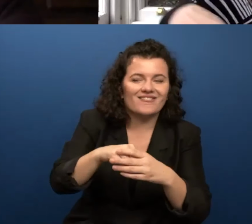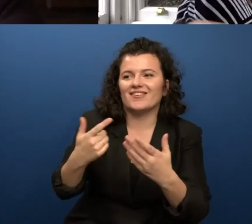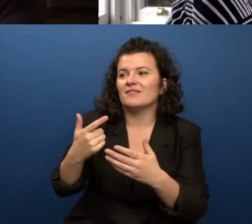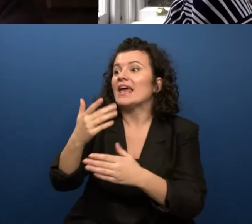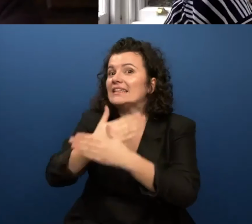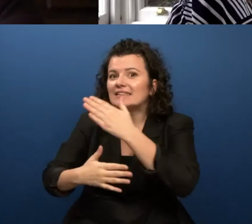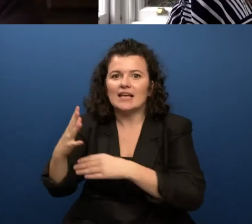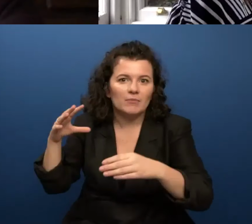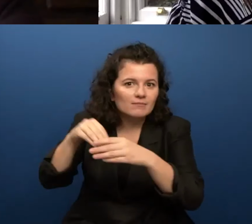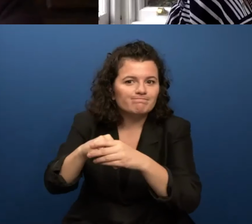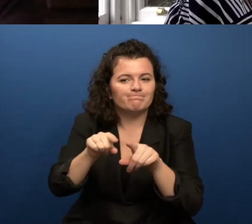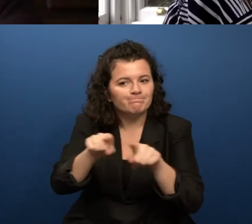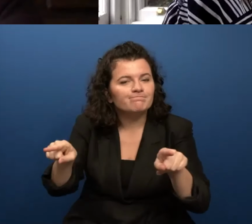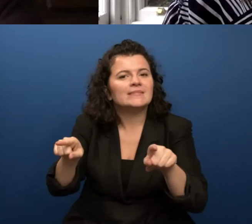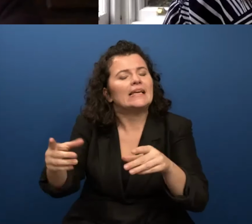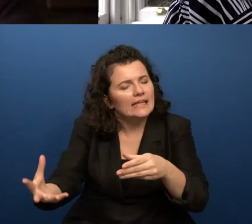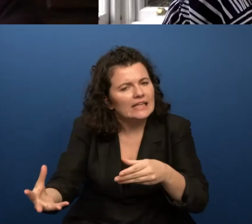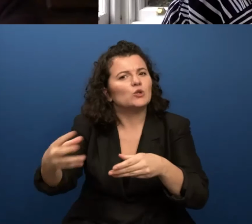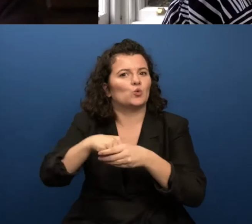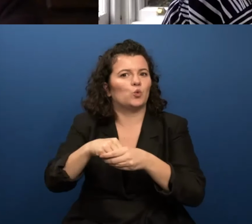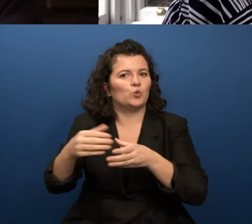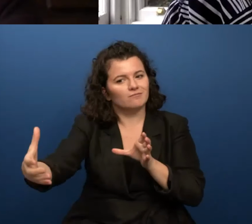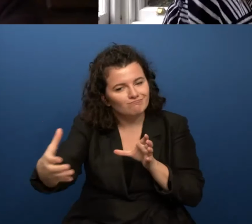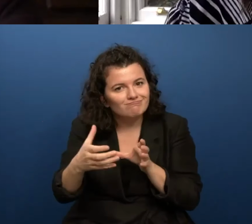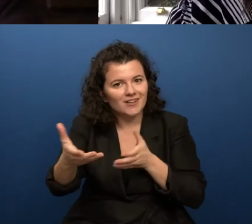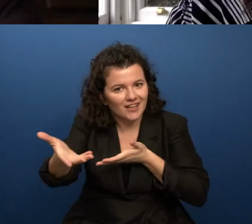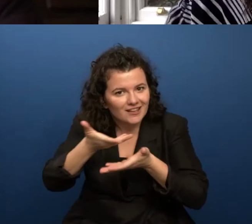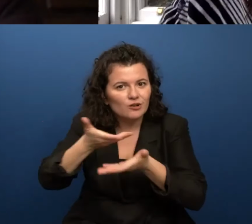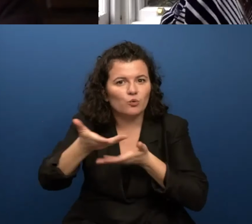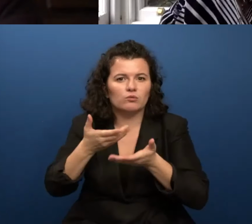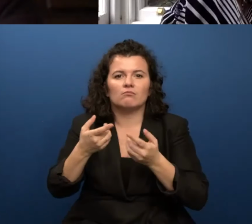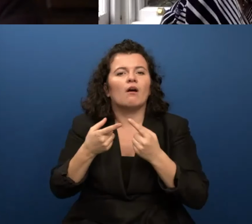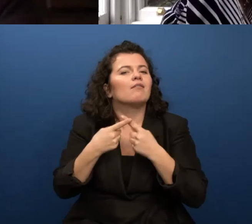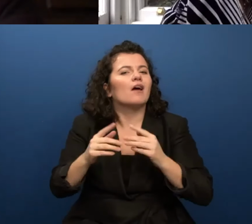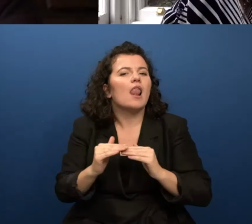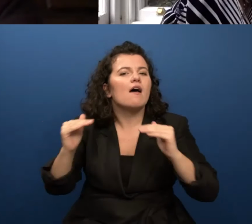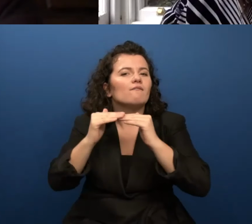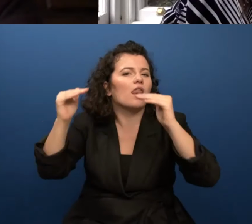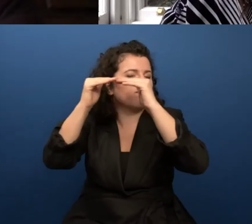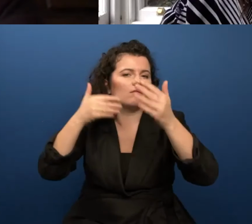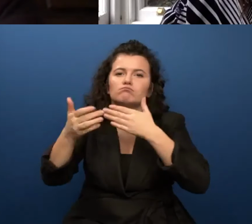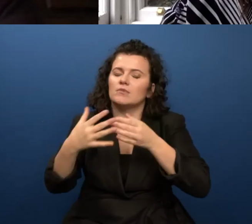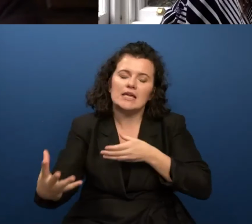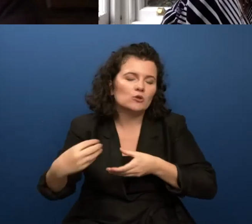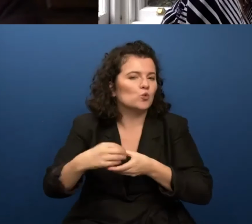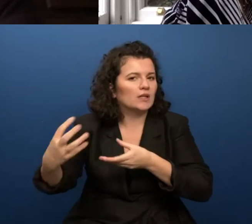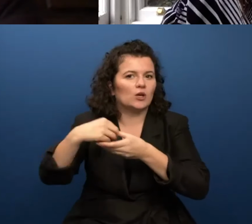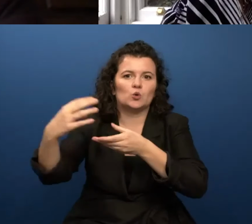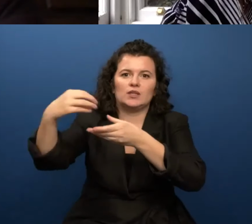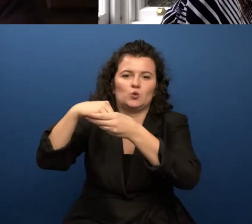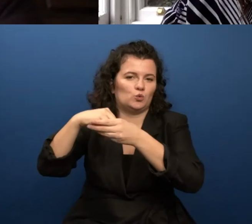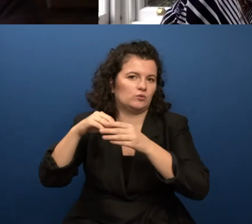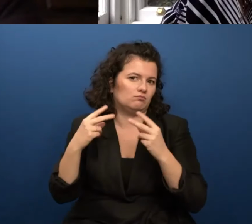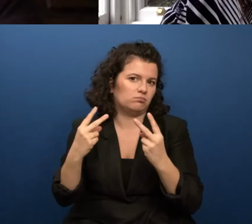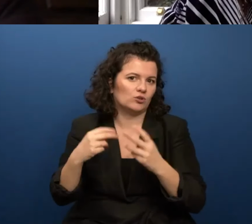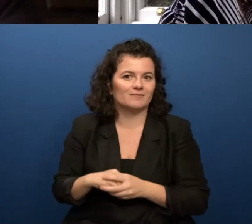in every sphere to make sure that their needs are met. Christine, do you have any final comments for